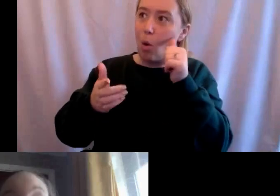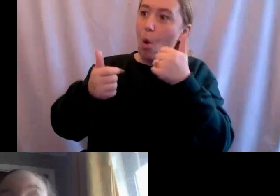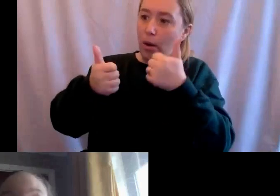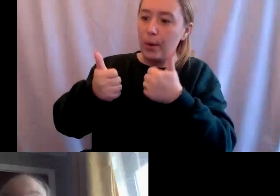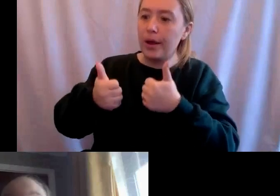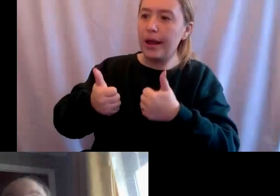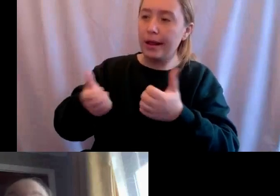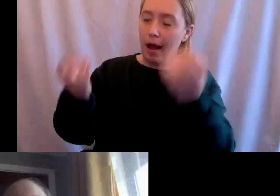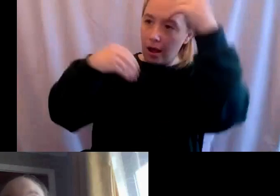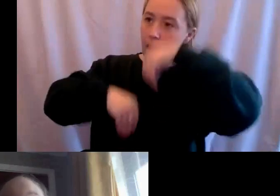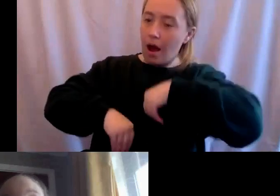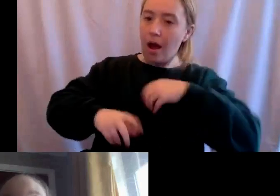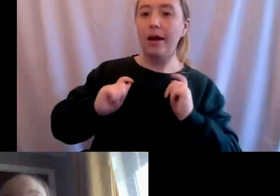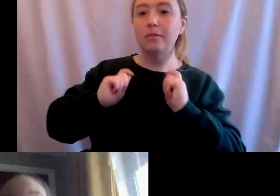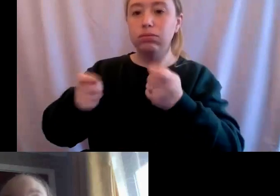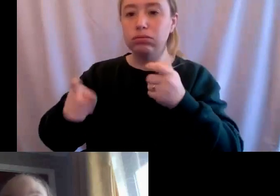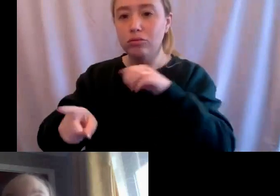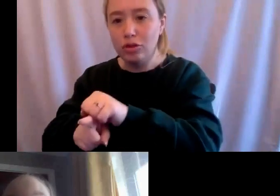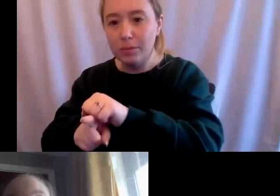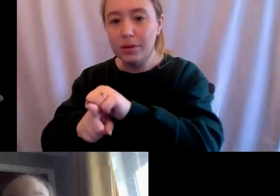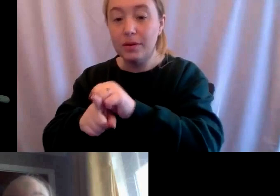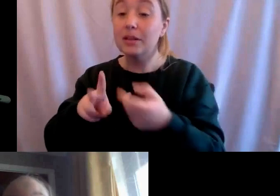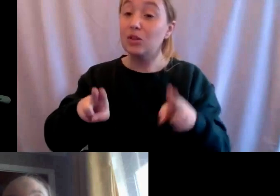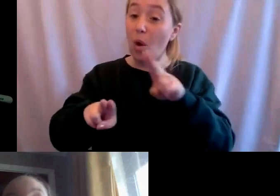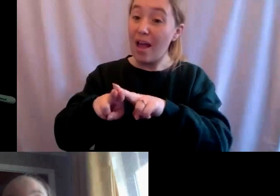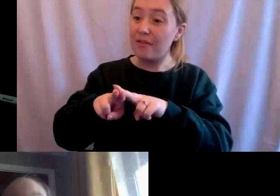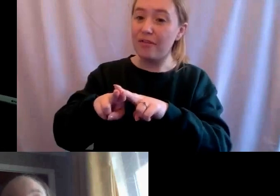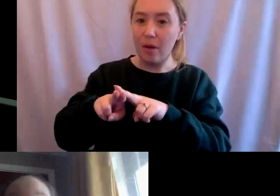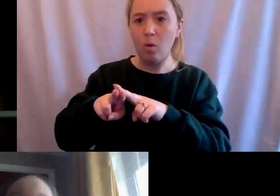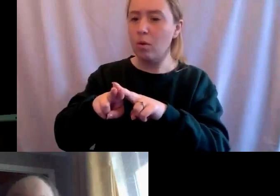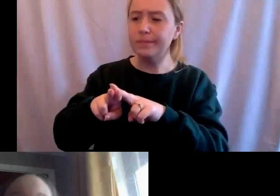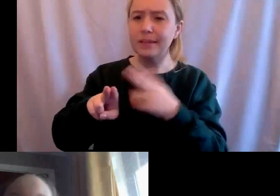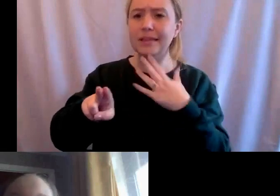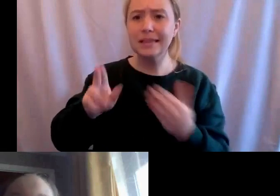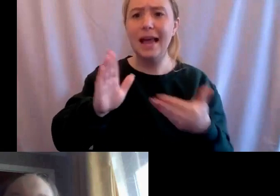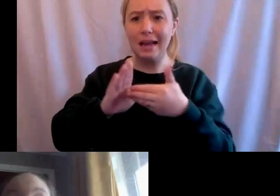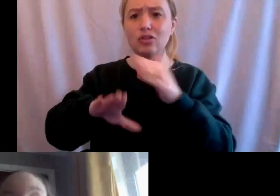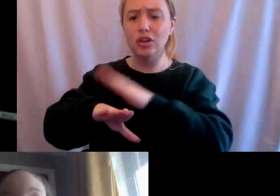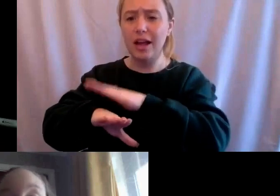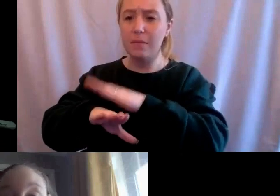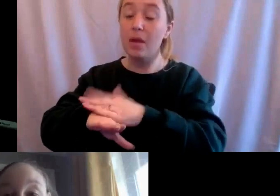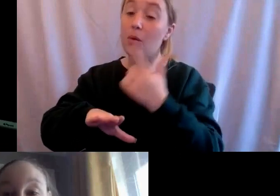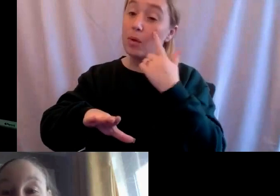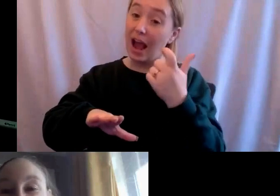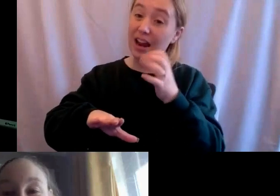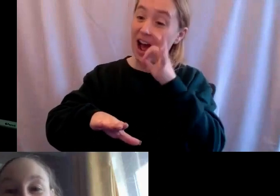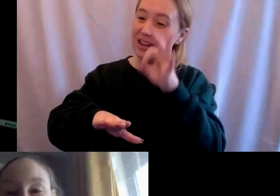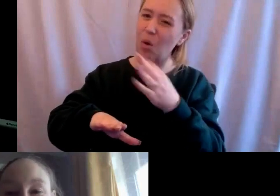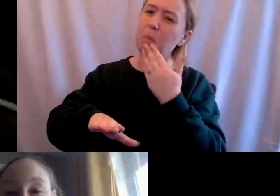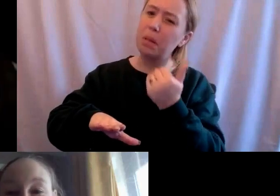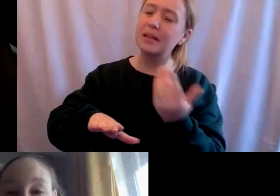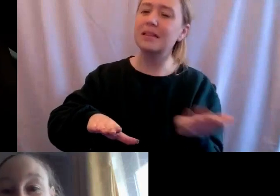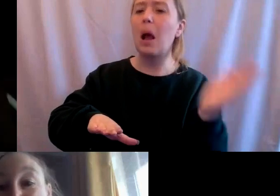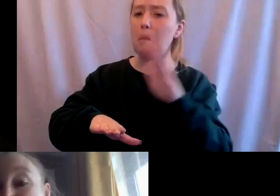longer in your appointment, your physio might ask you to come back another day and book you a double slot because normally your second appointment's a